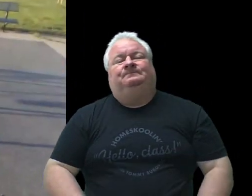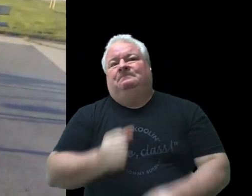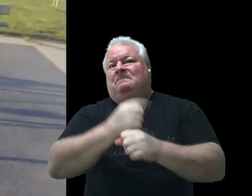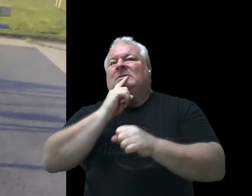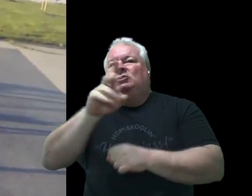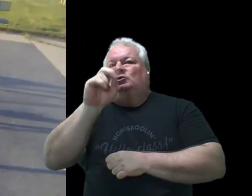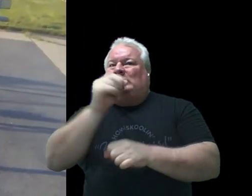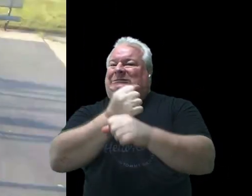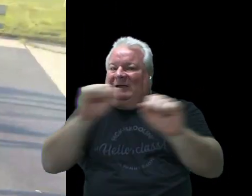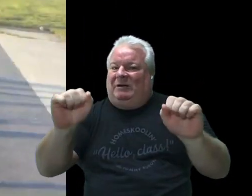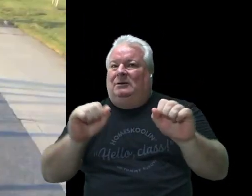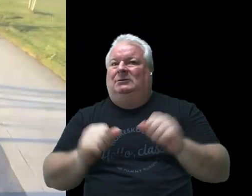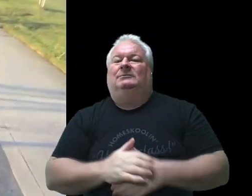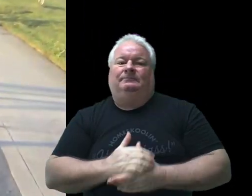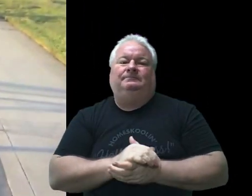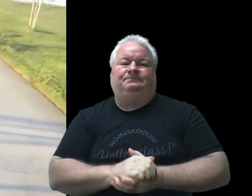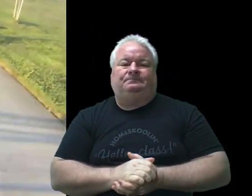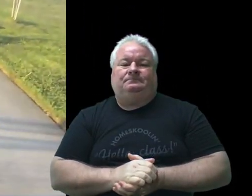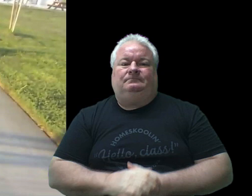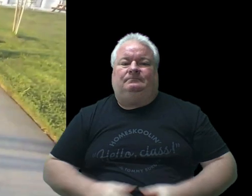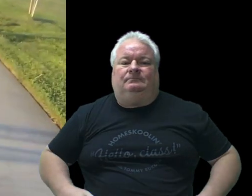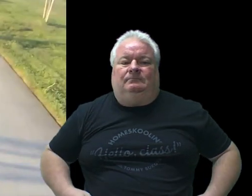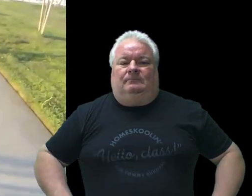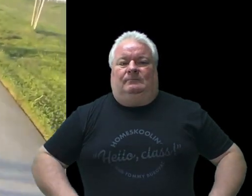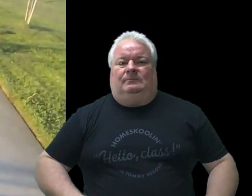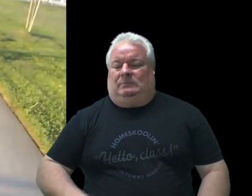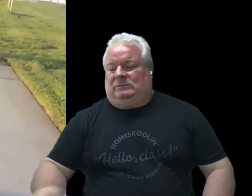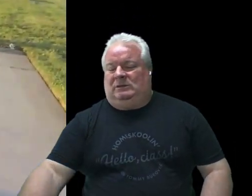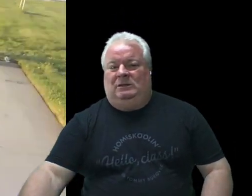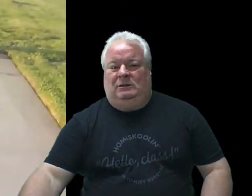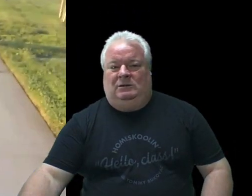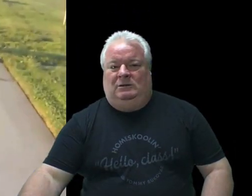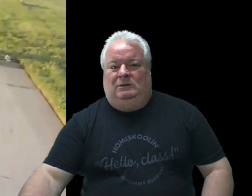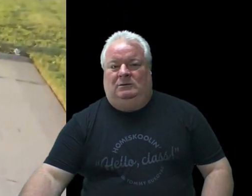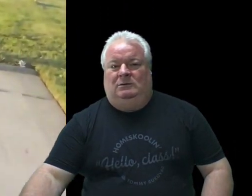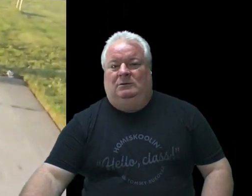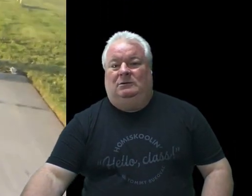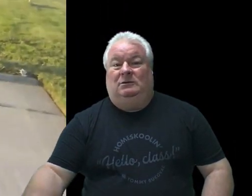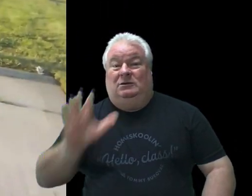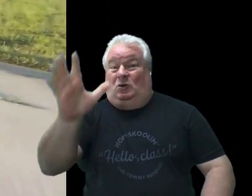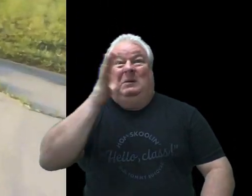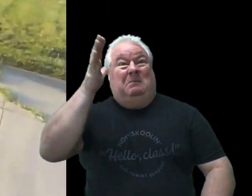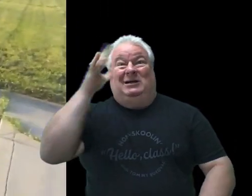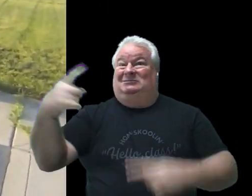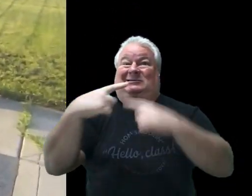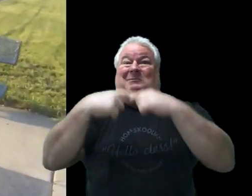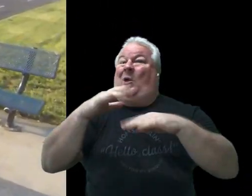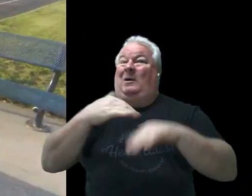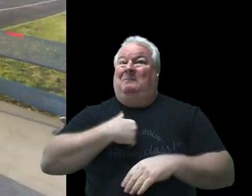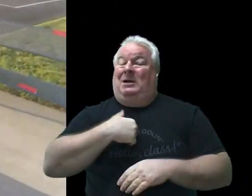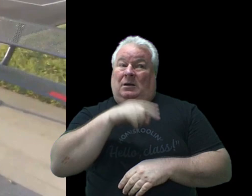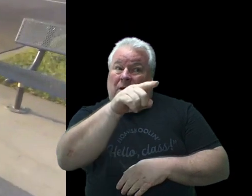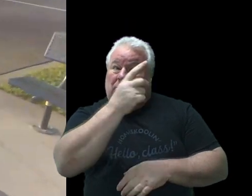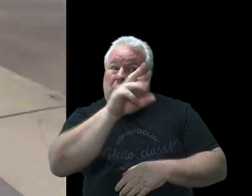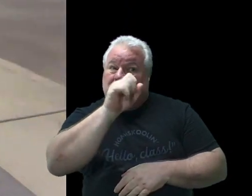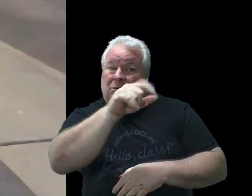we got to make sure we do it safely. Your parents are counting on me to have